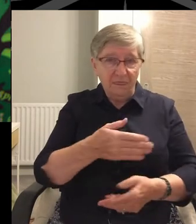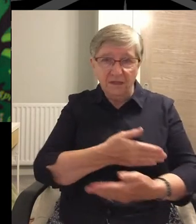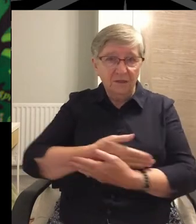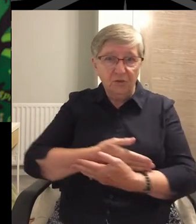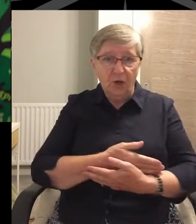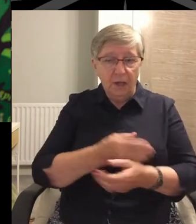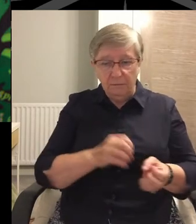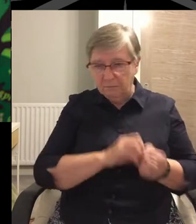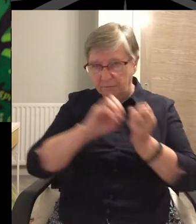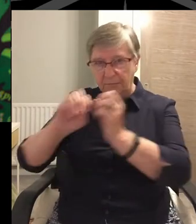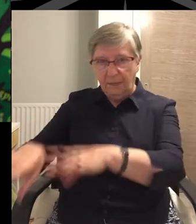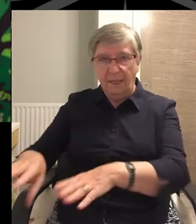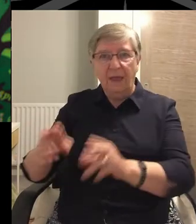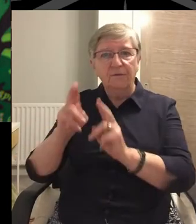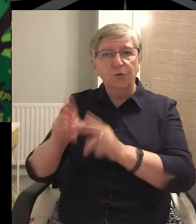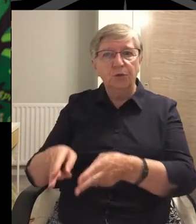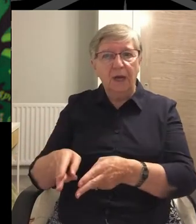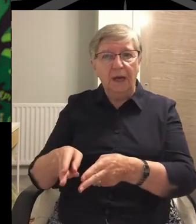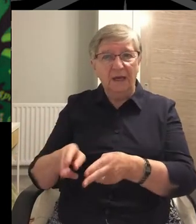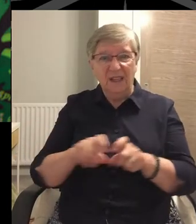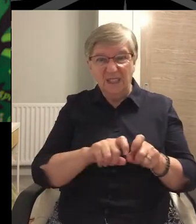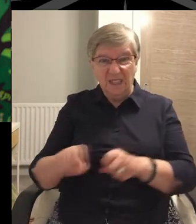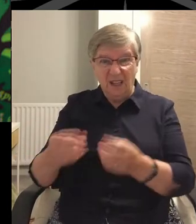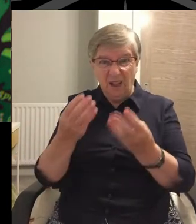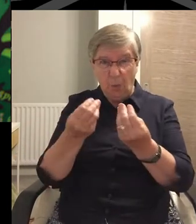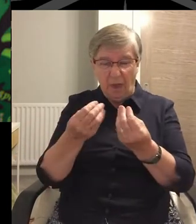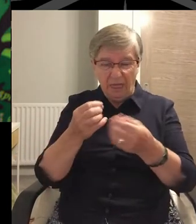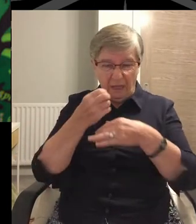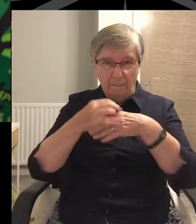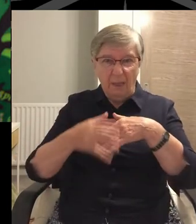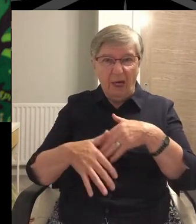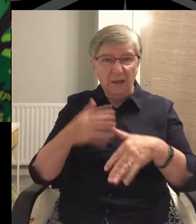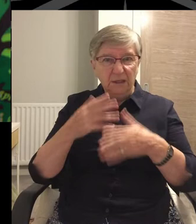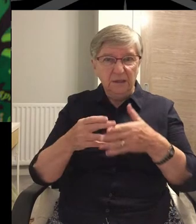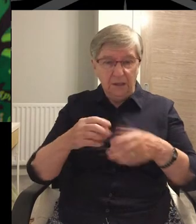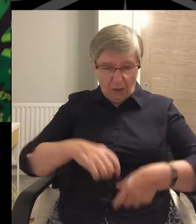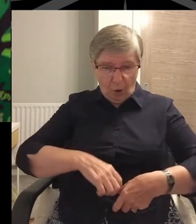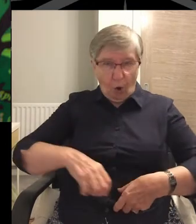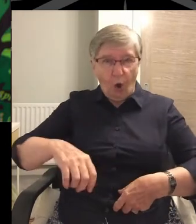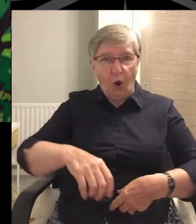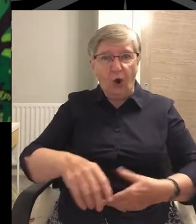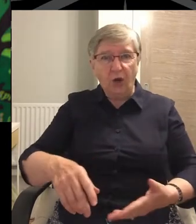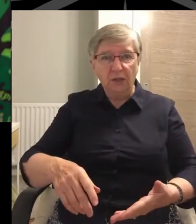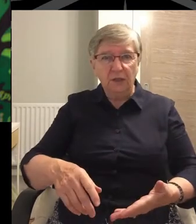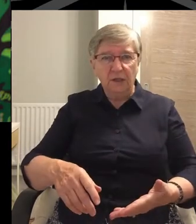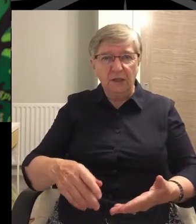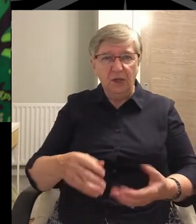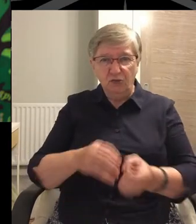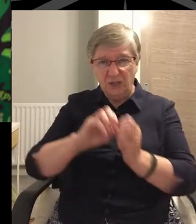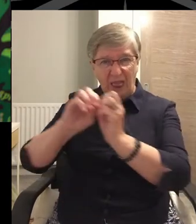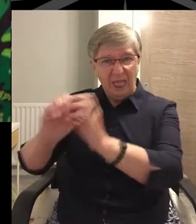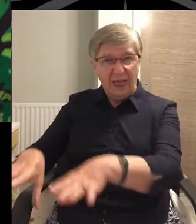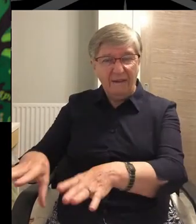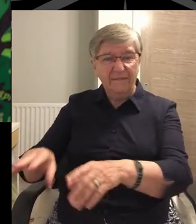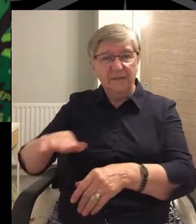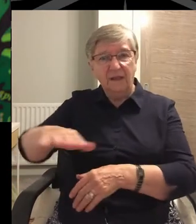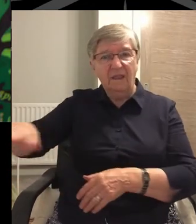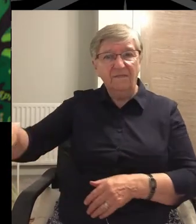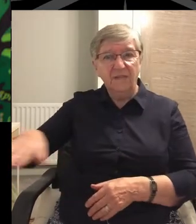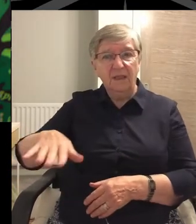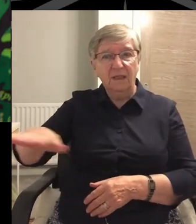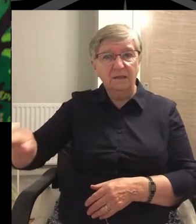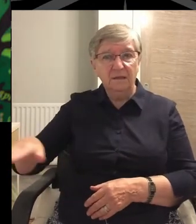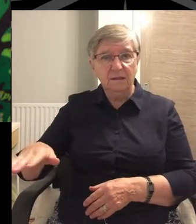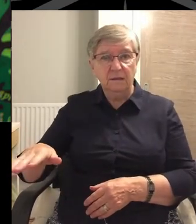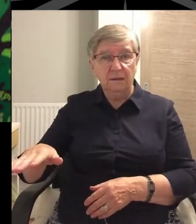to die. And still stained with the blood of her birth, her cord uncut, she is abandoned in the